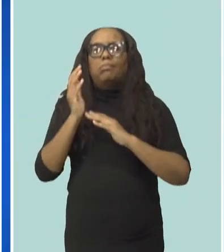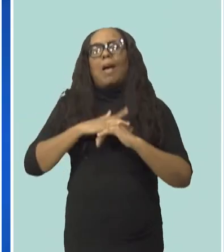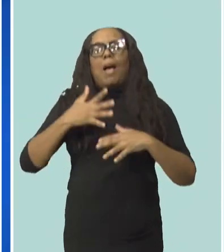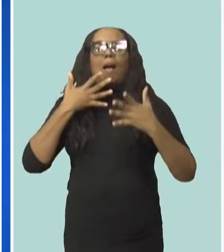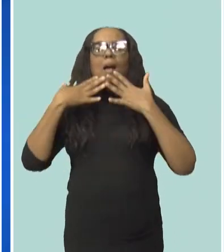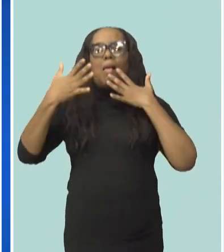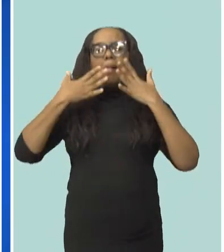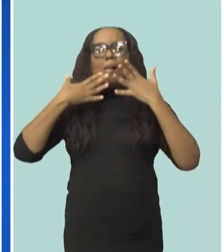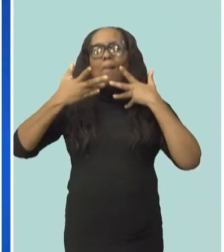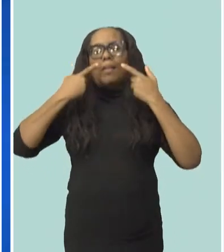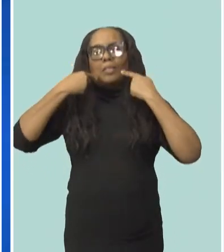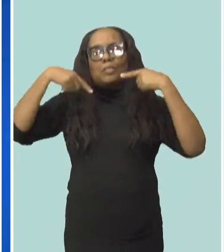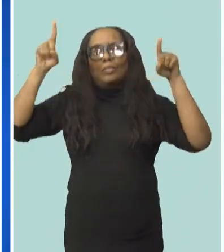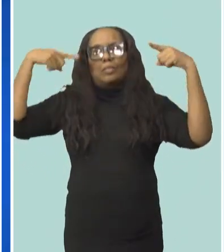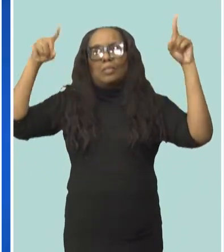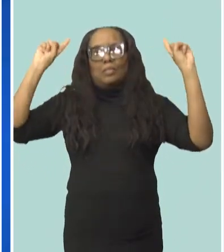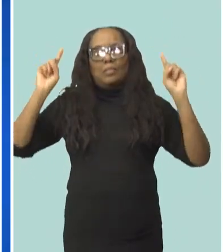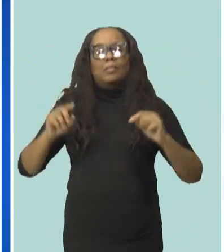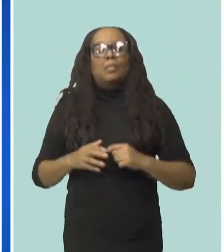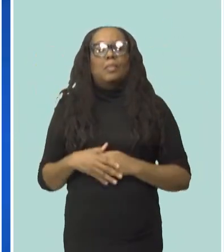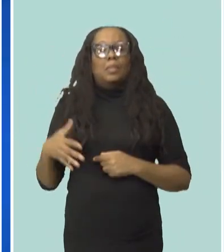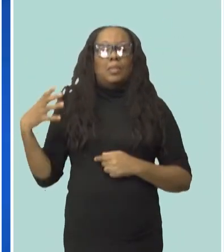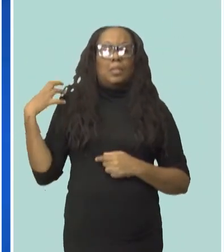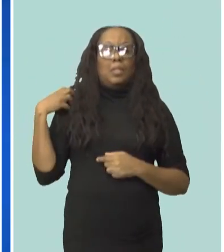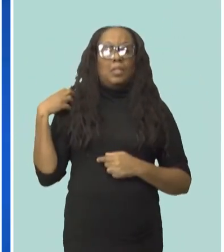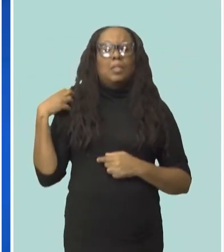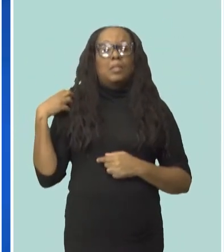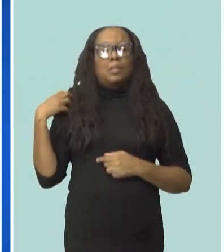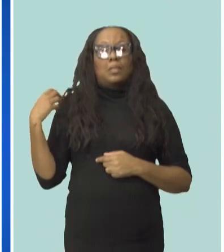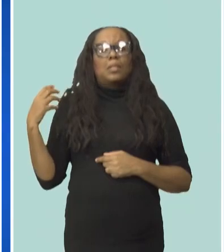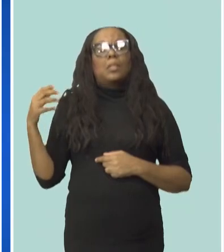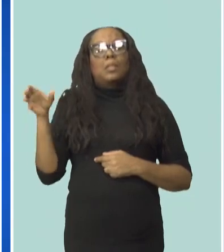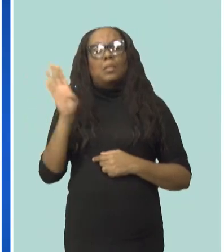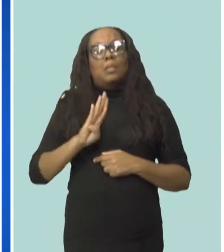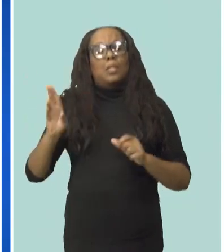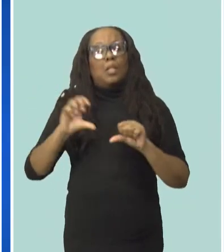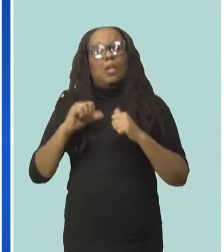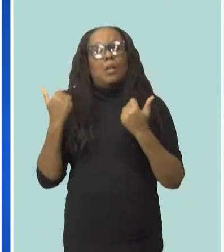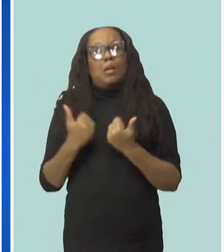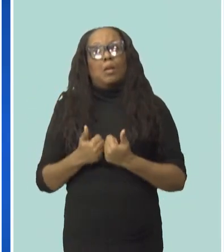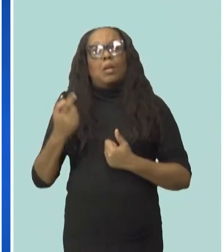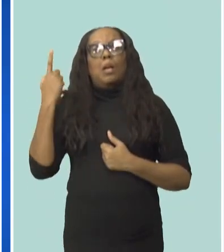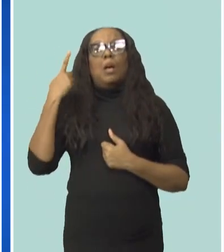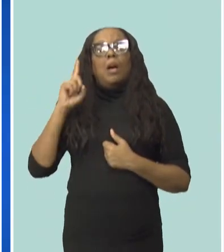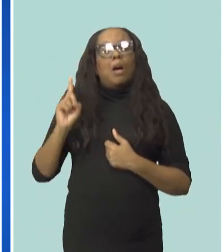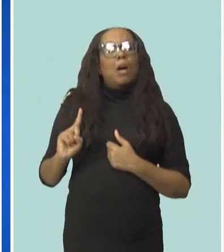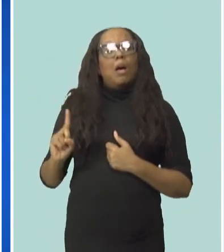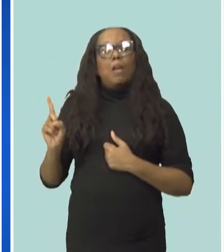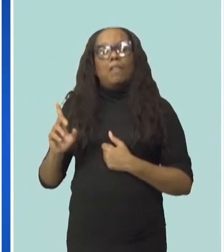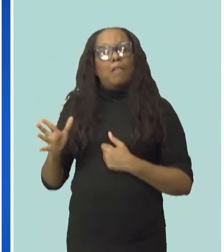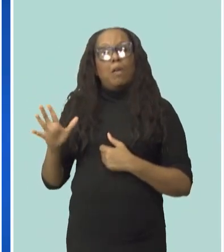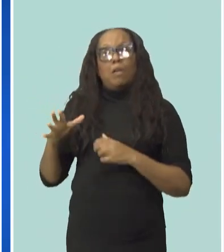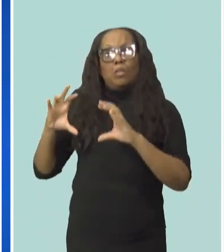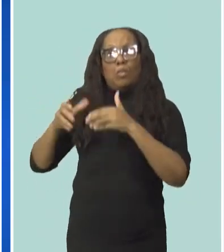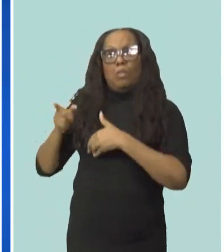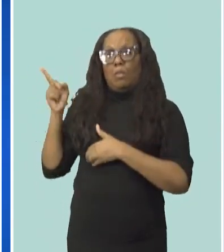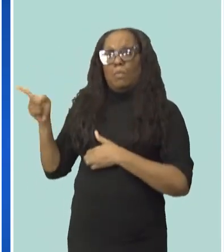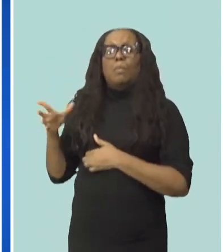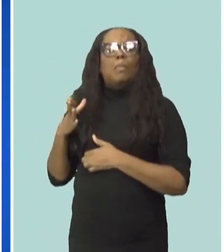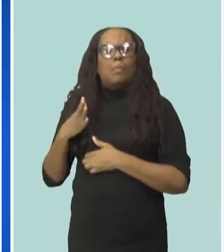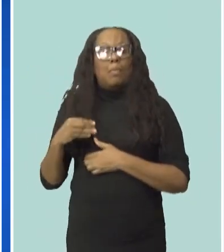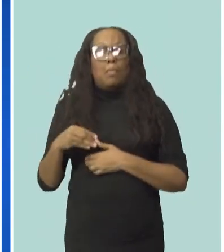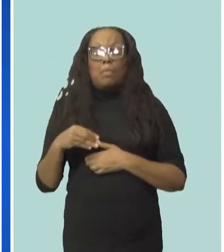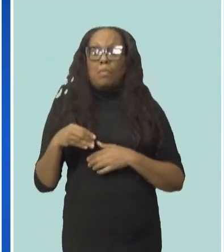colorful, successful jump. Head of the Barbados Association of Masqueraders and band leader and director of Colors